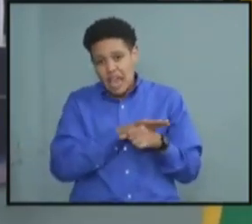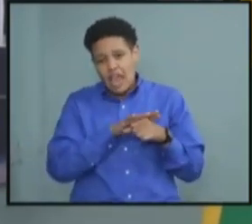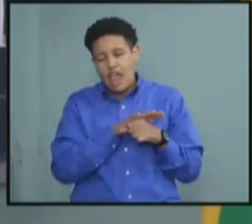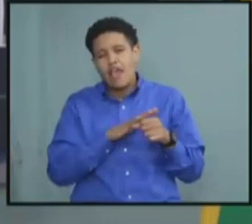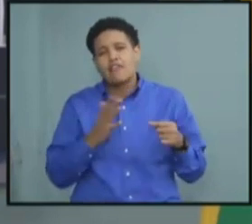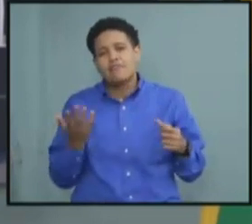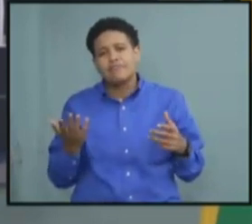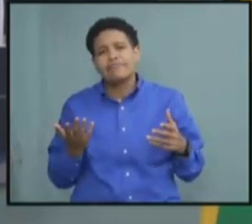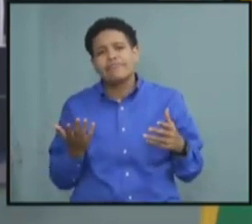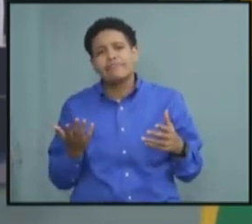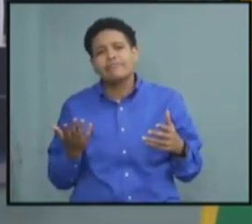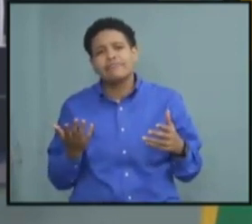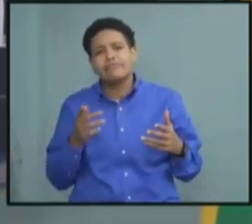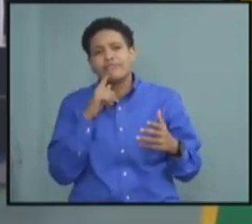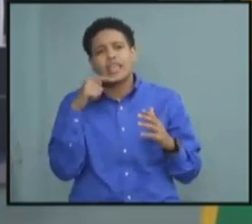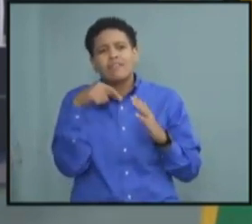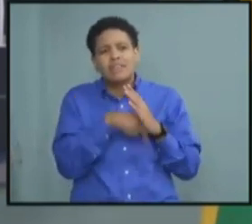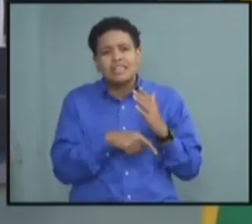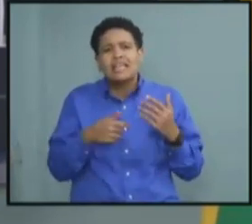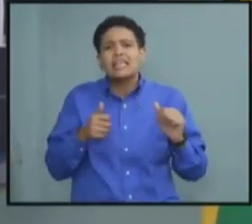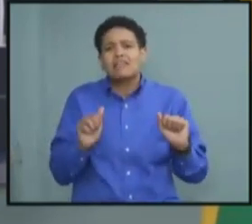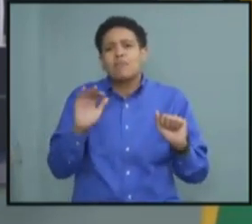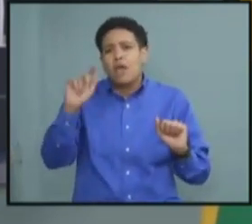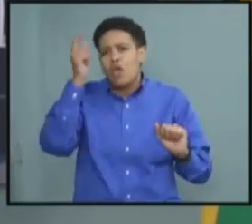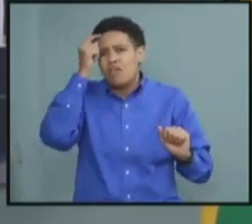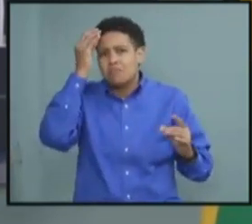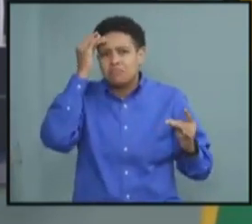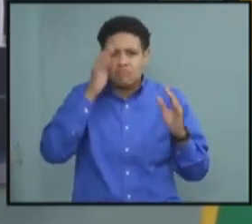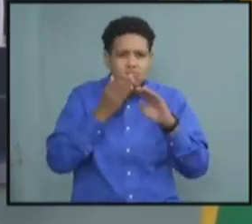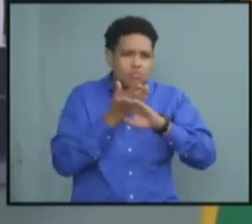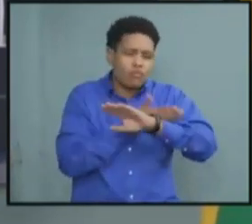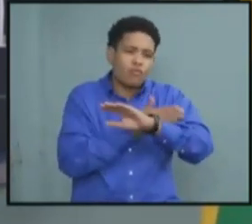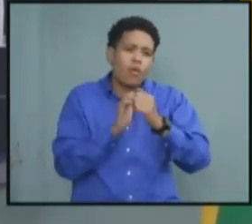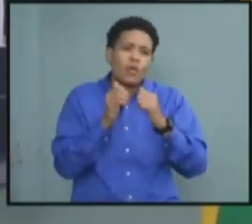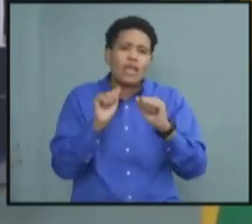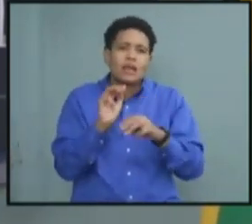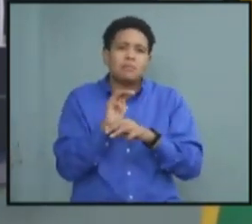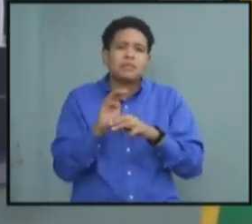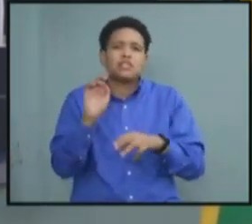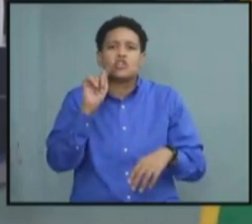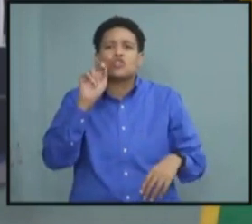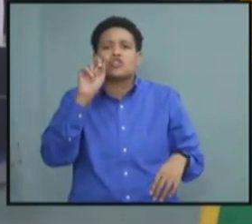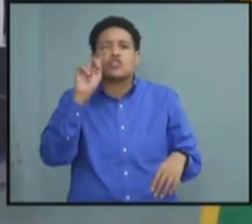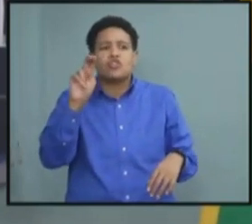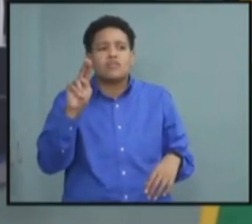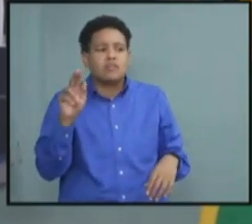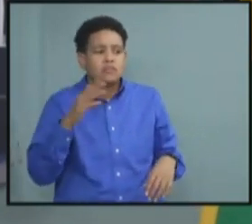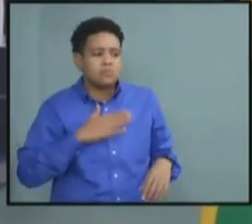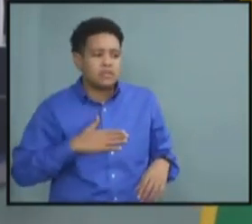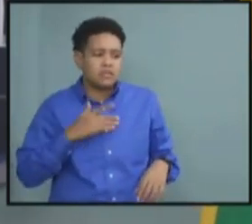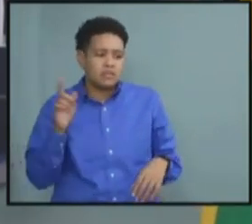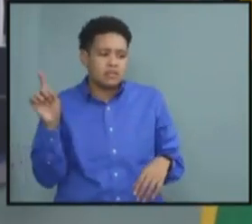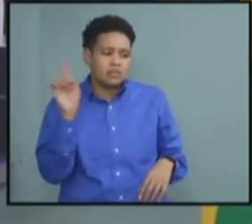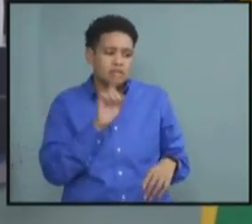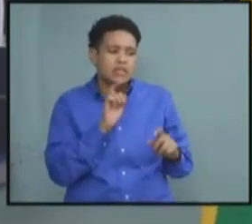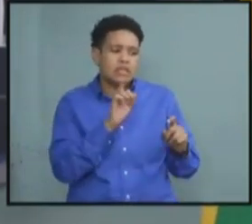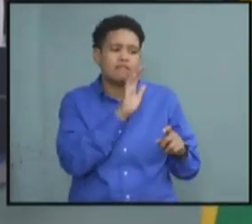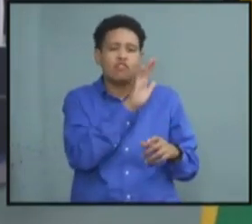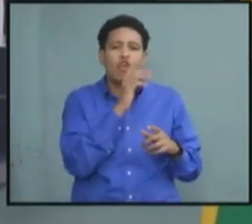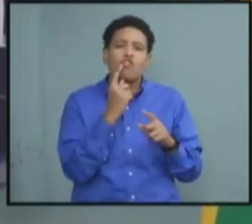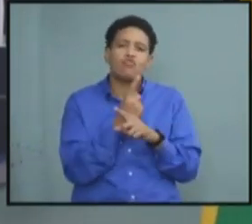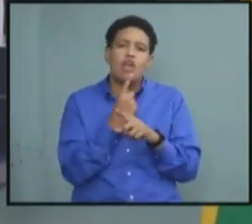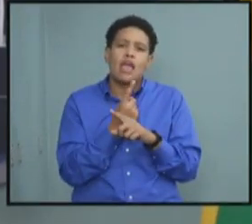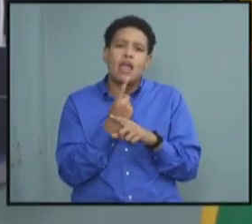of intense effort by the government. Minister Tufton, if you will give your